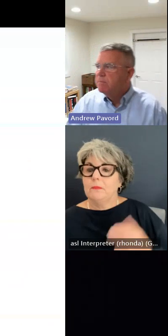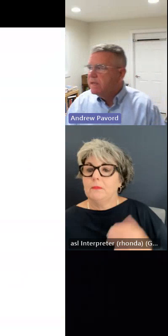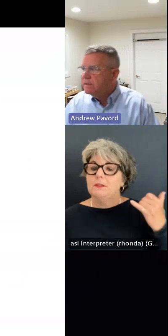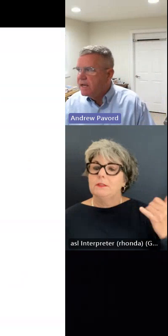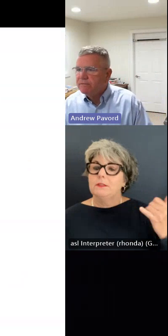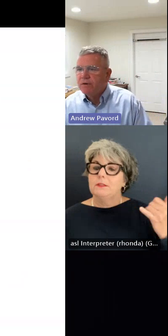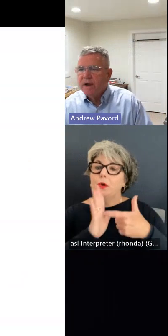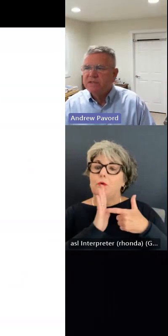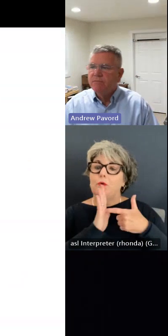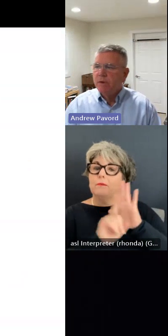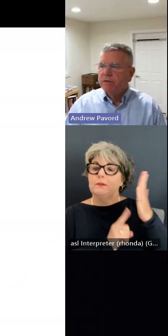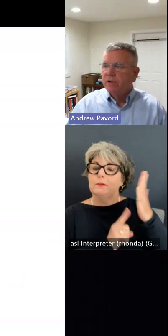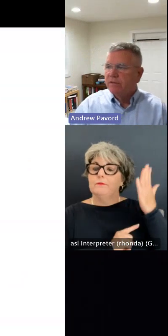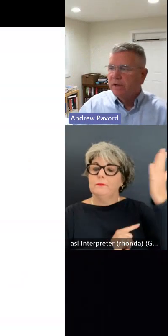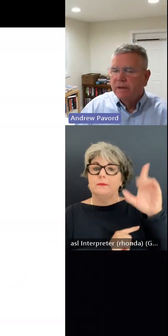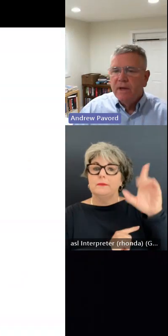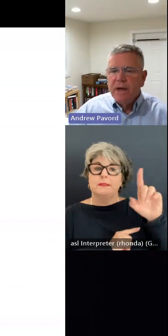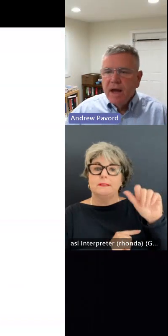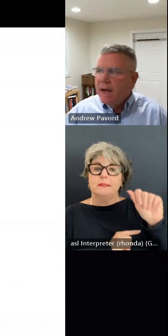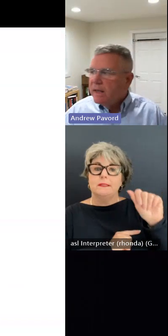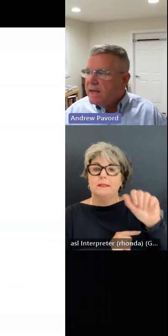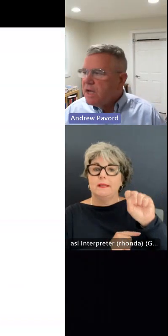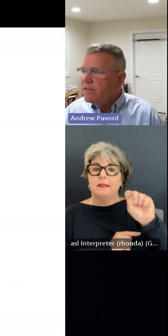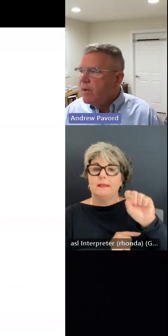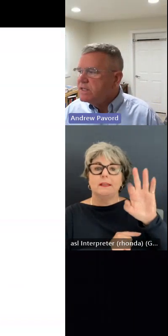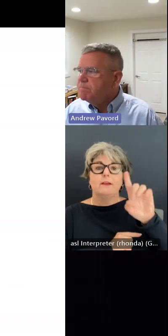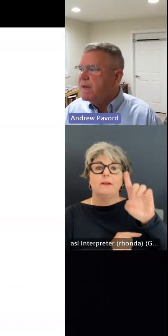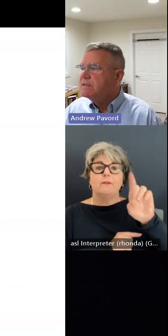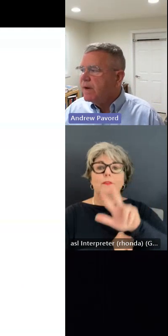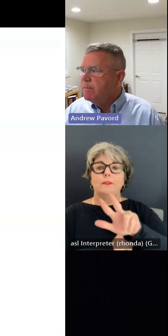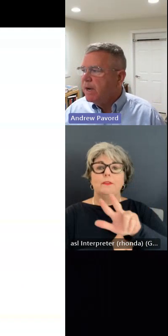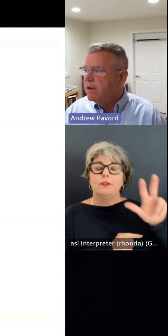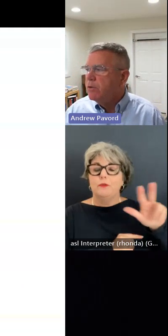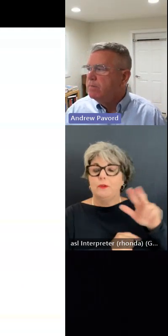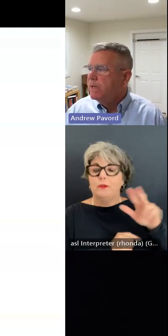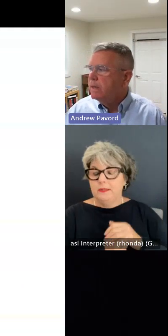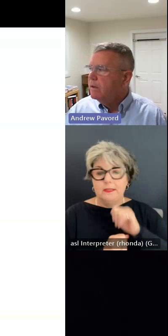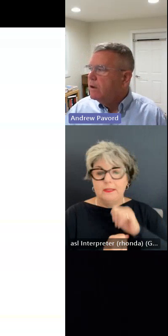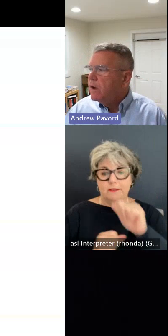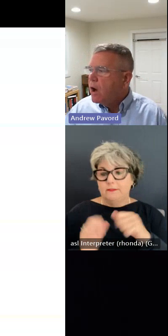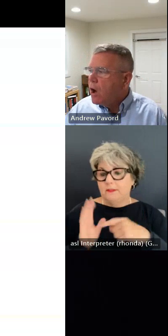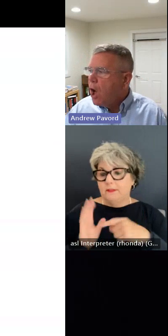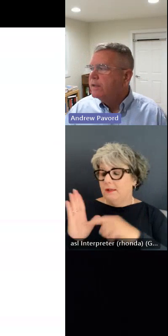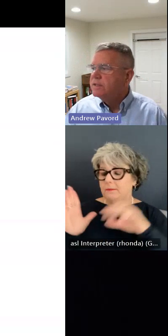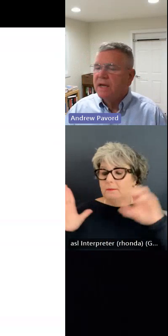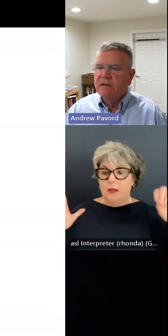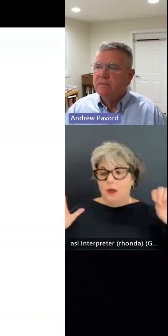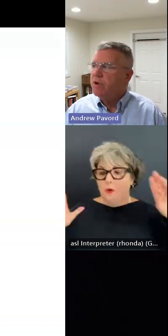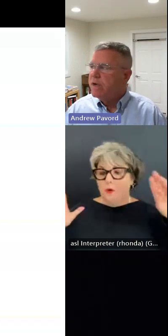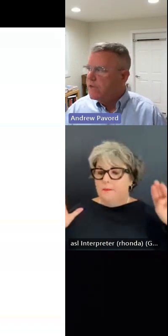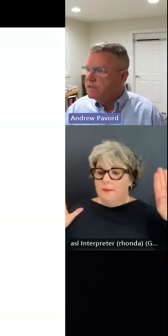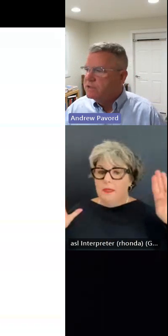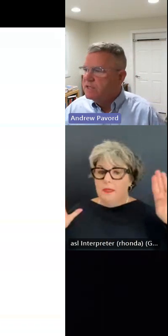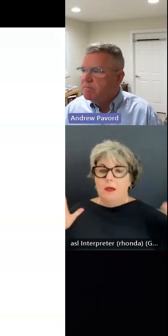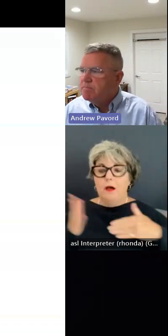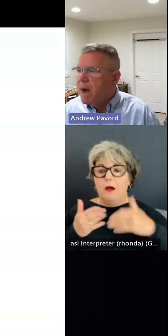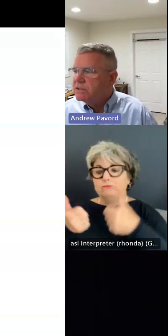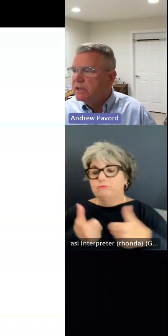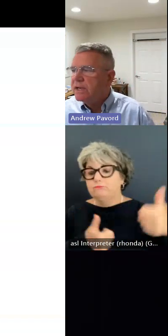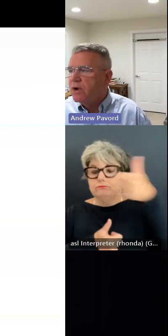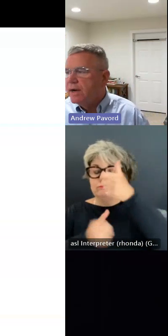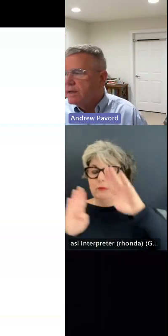requirements for submitting data for SF-133. Unless otherwise specified by OMB, all executive branch